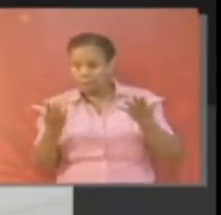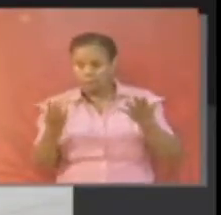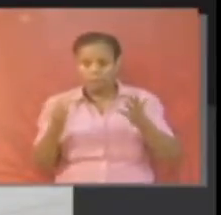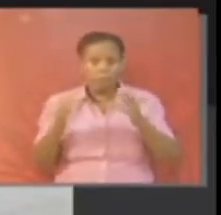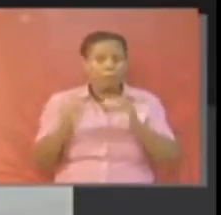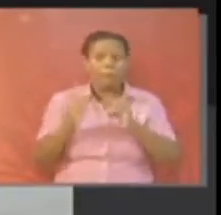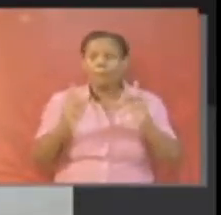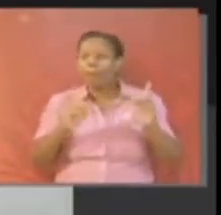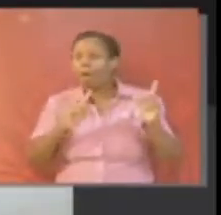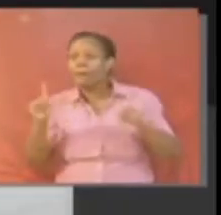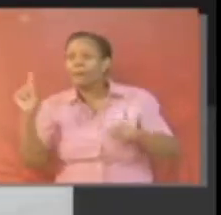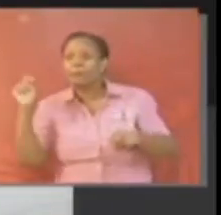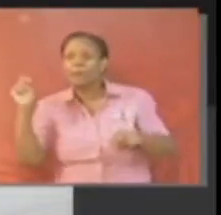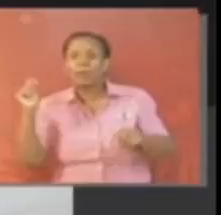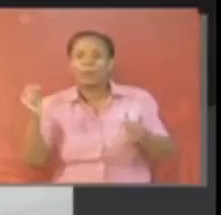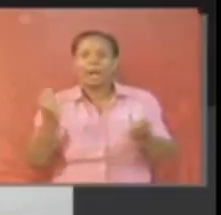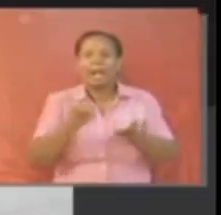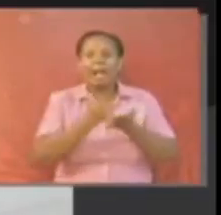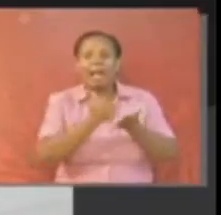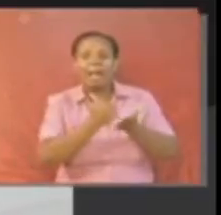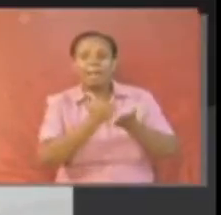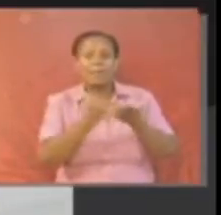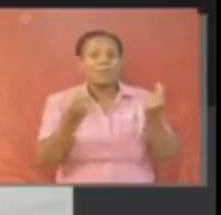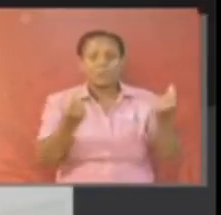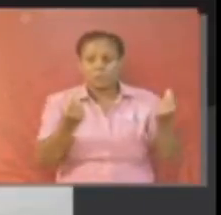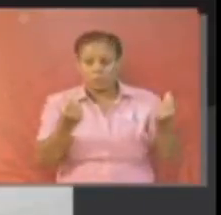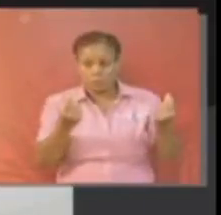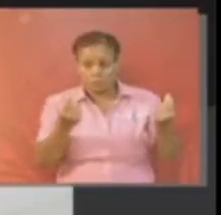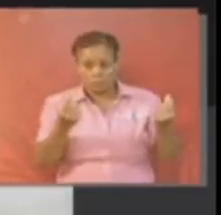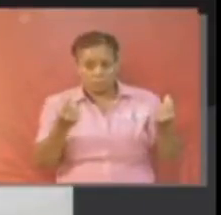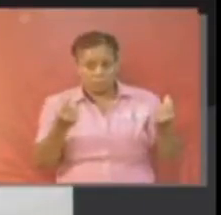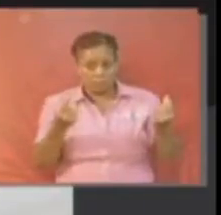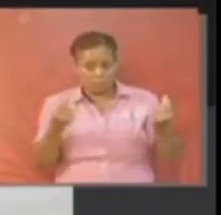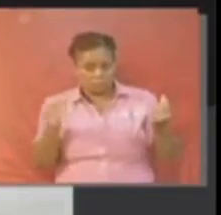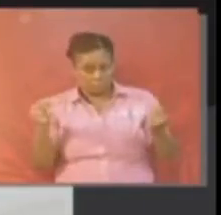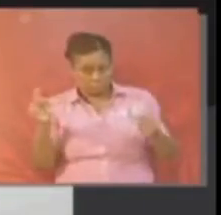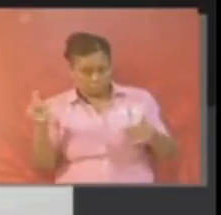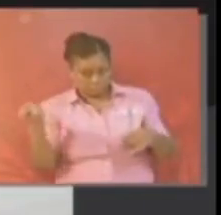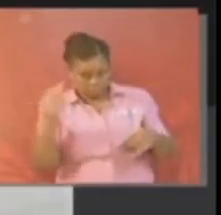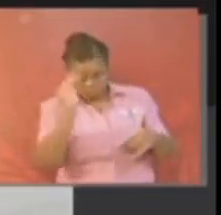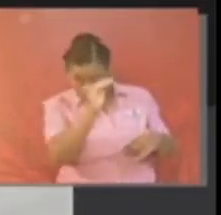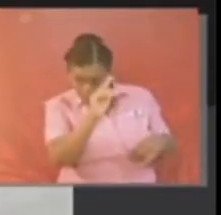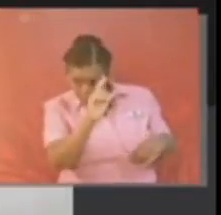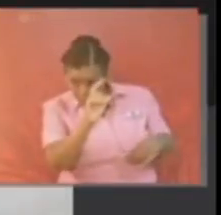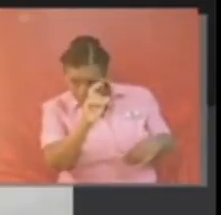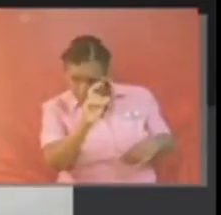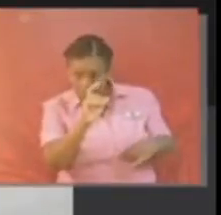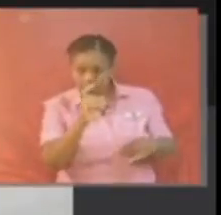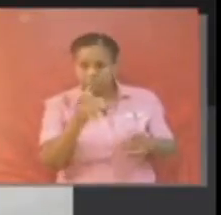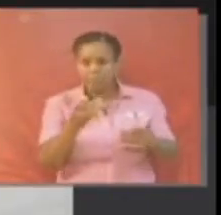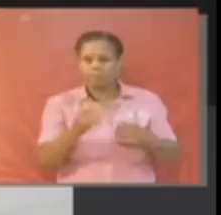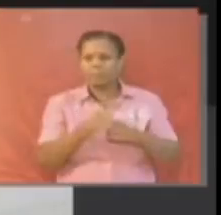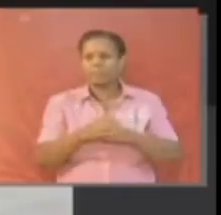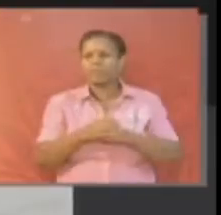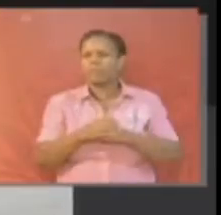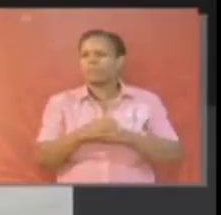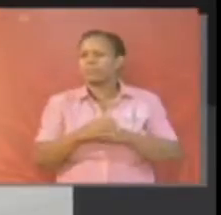of Trinidadians going to Tobago for recreation? That's my first question. My second that's question two. is